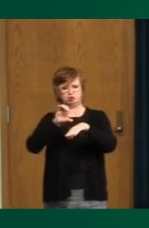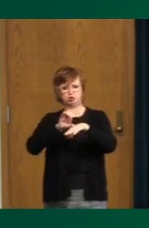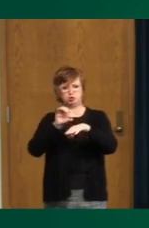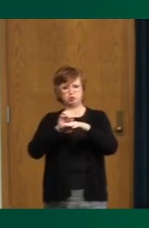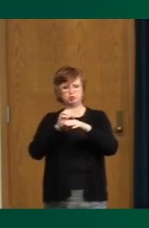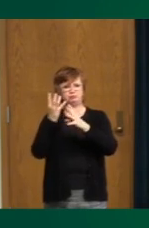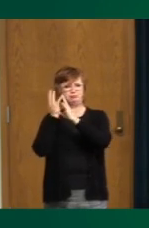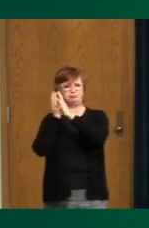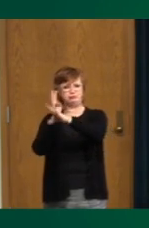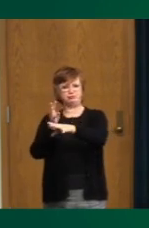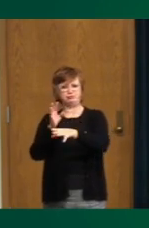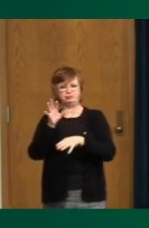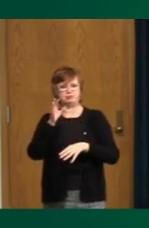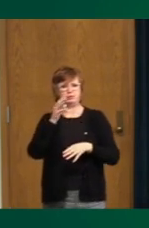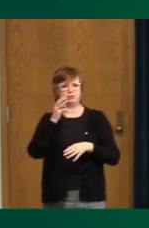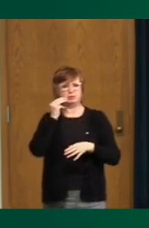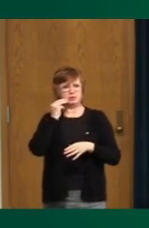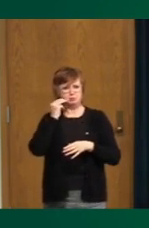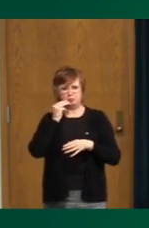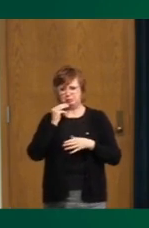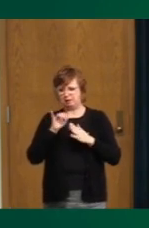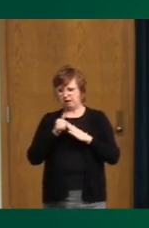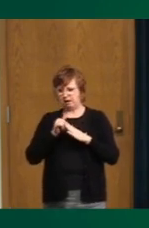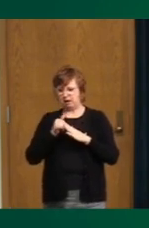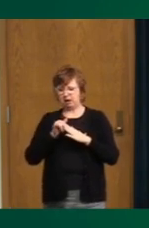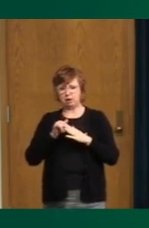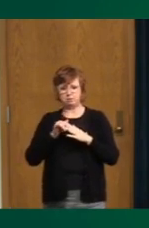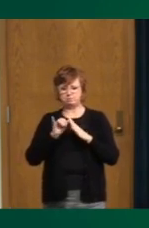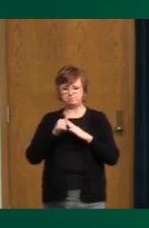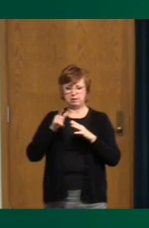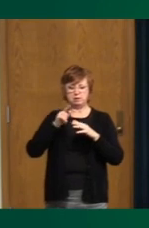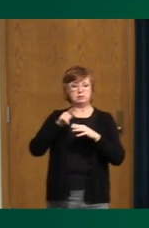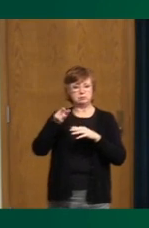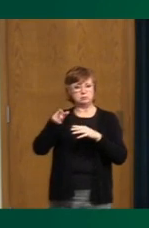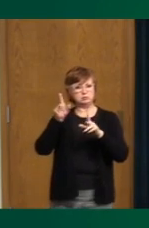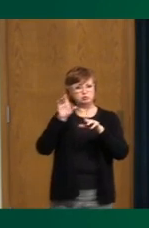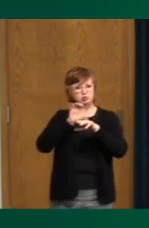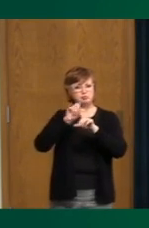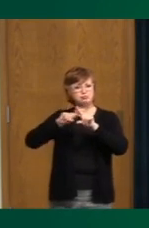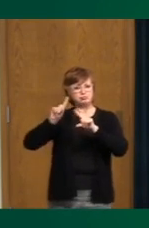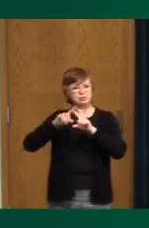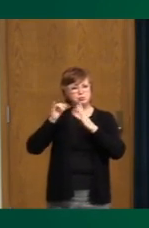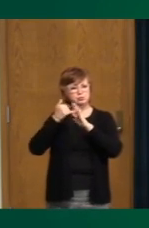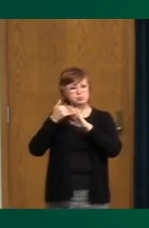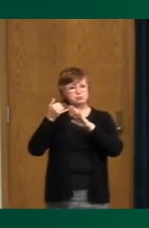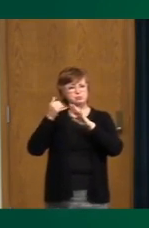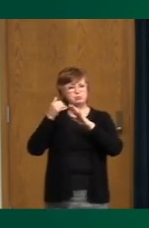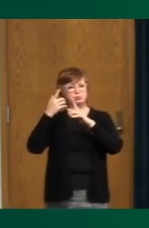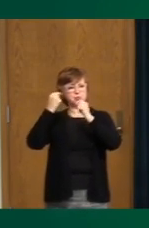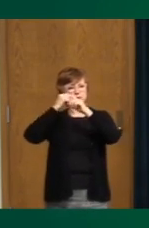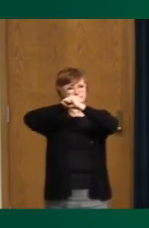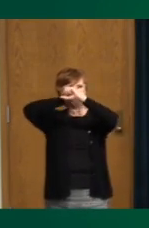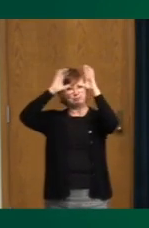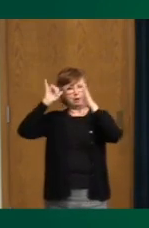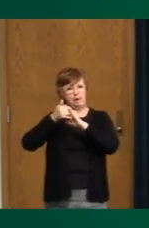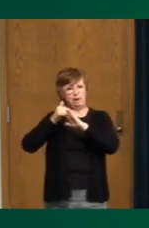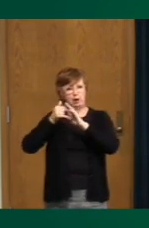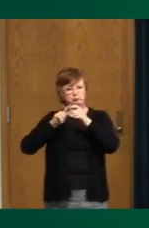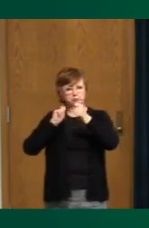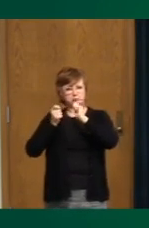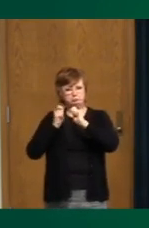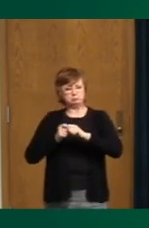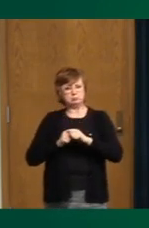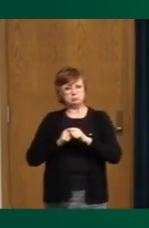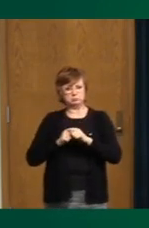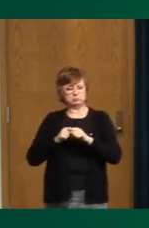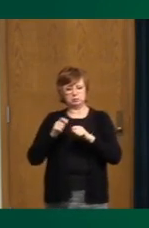ideas, innovative ideas about how to make some of those ceremonies safer. Those have worked and can continue to